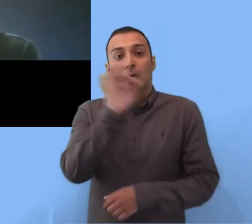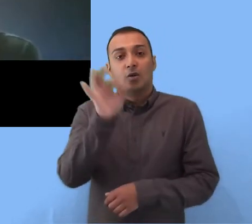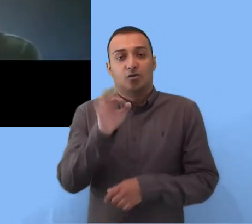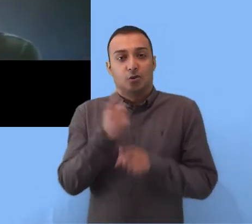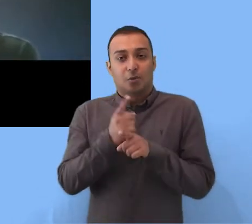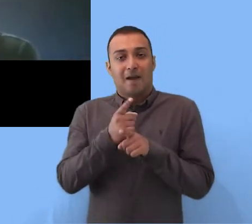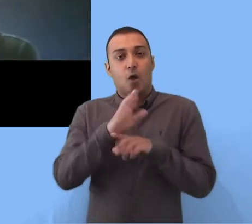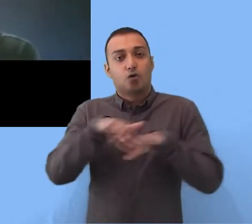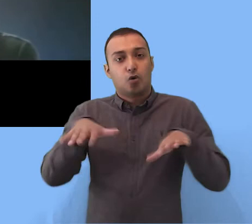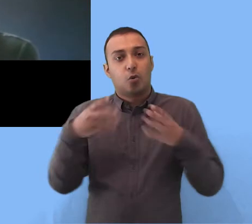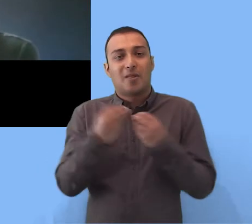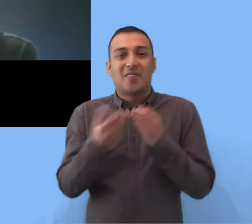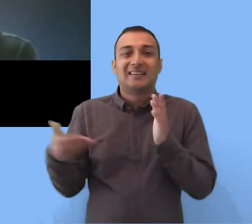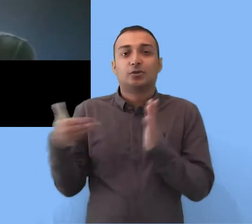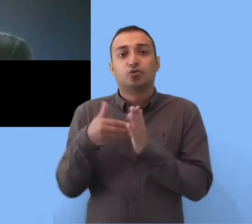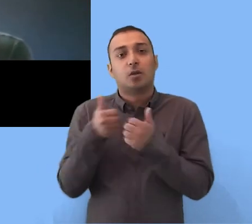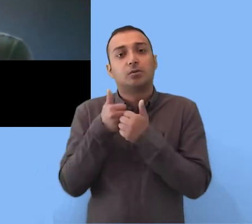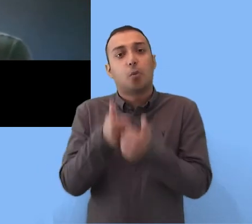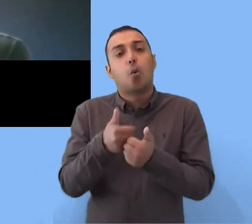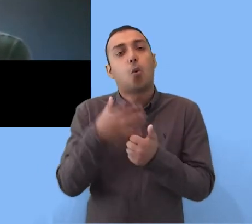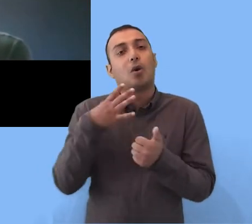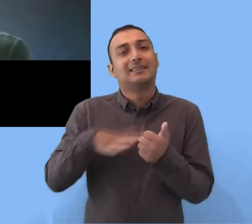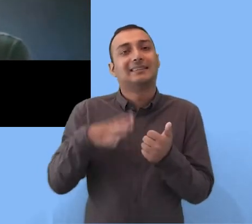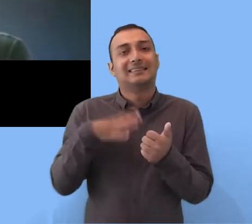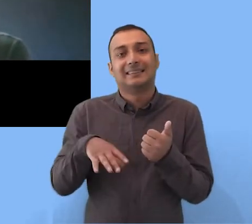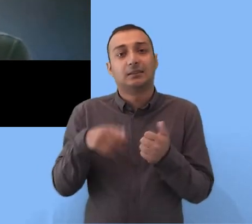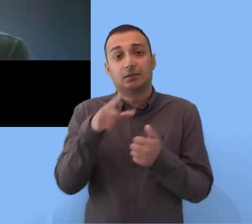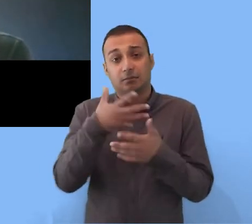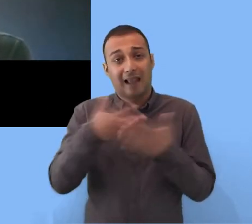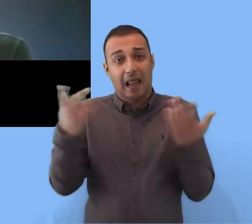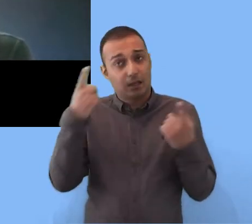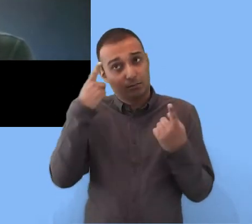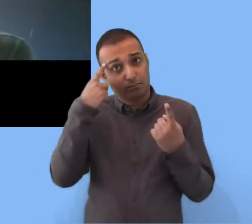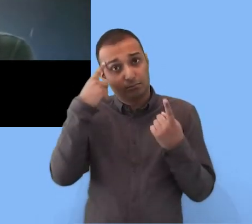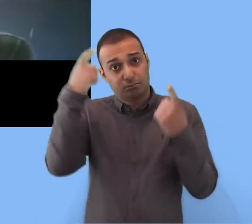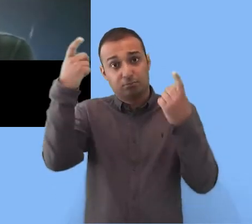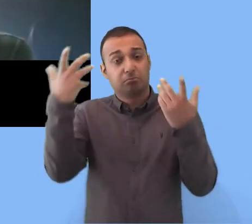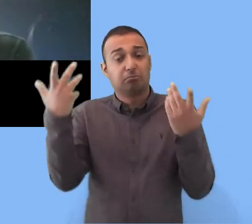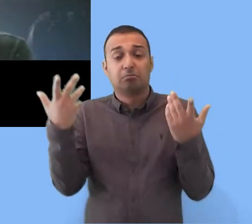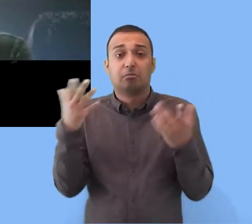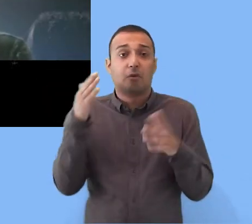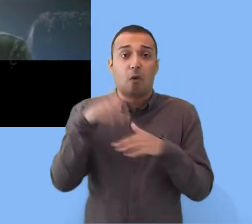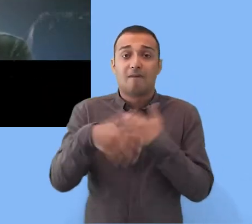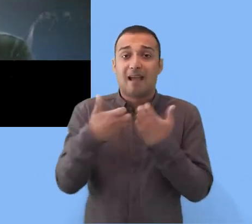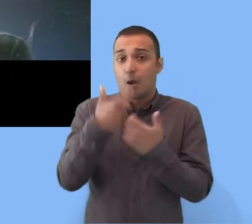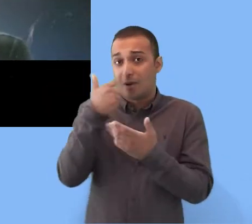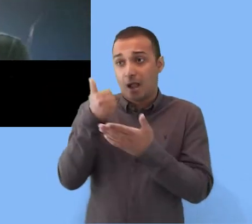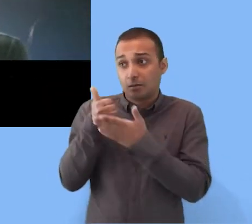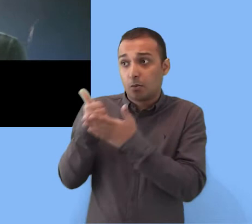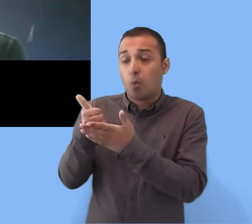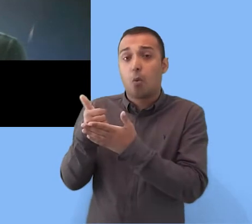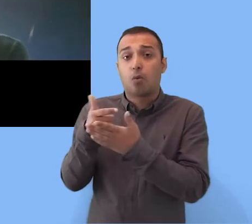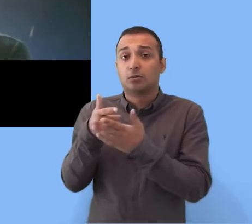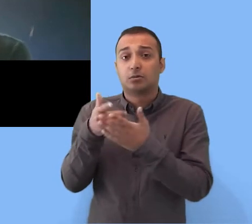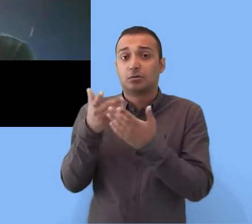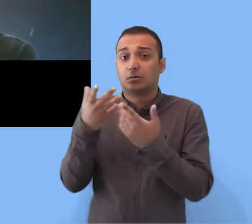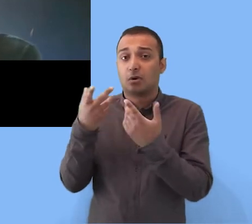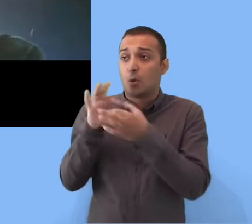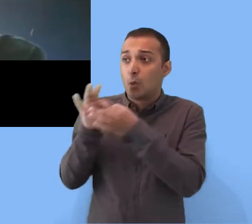and if you had any thoughts particularly on working with parents and supporting parental engagement where the children have additional support